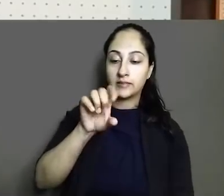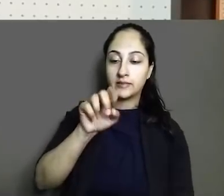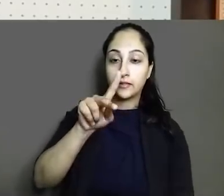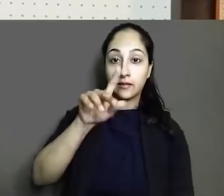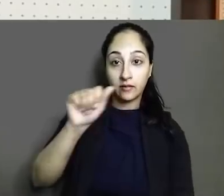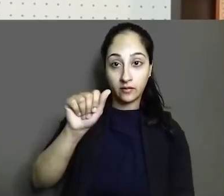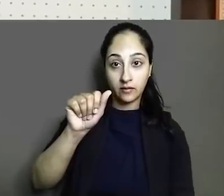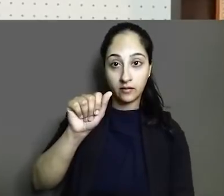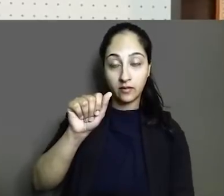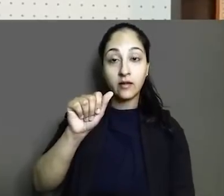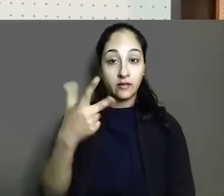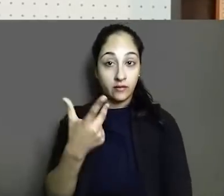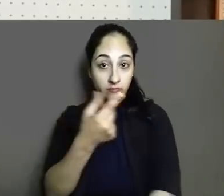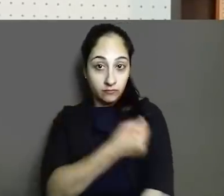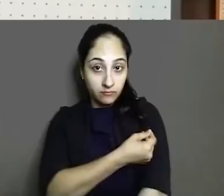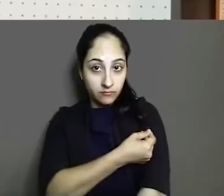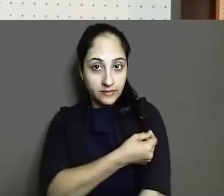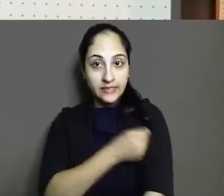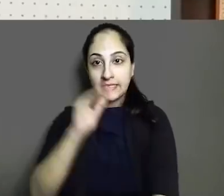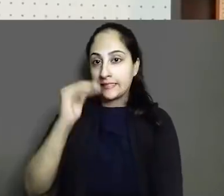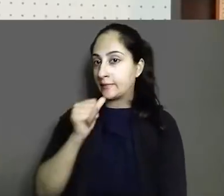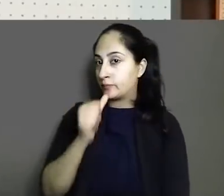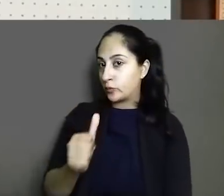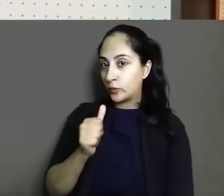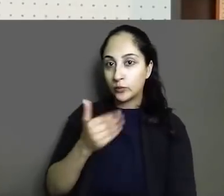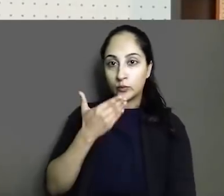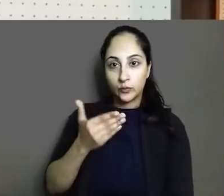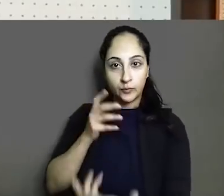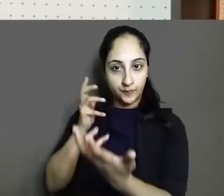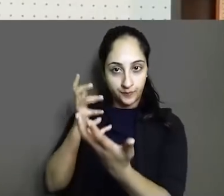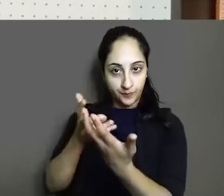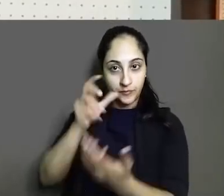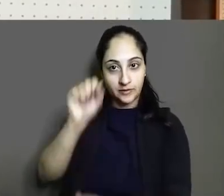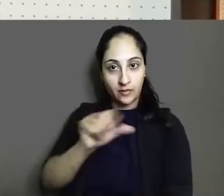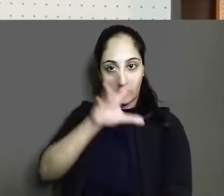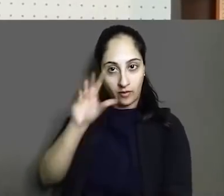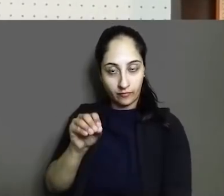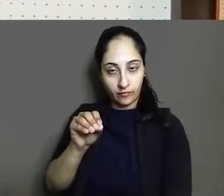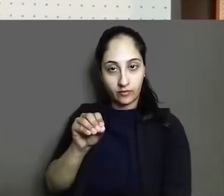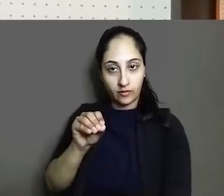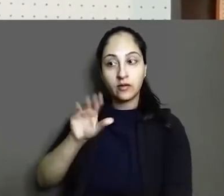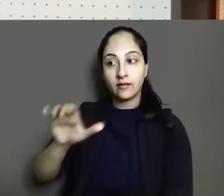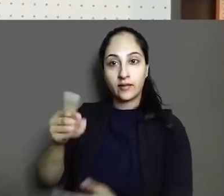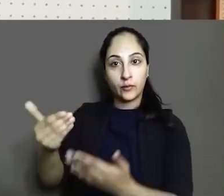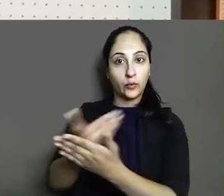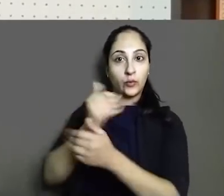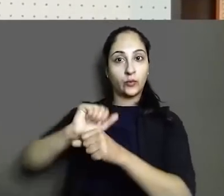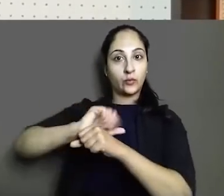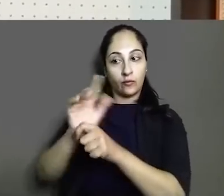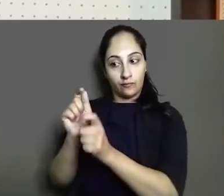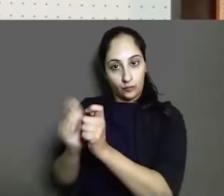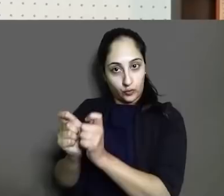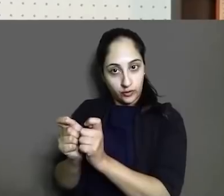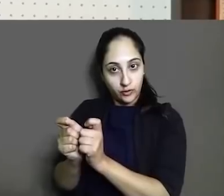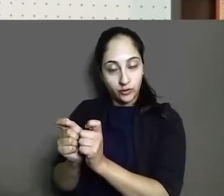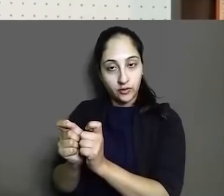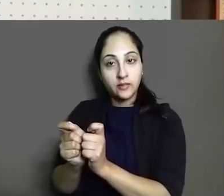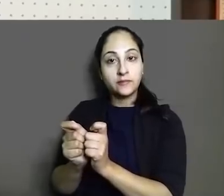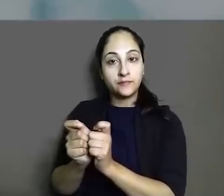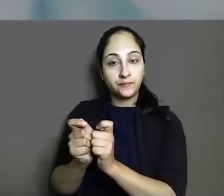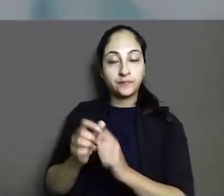until there is more data and there is some more, whether they adapt the vaccine to it or